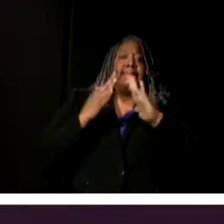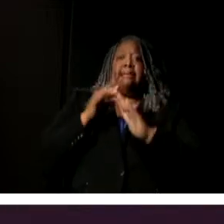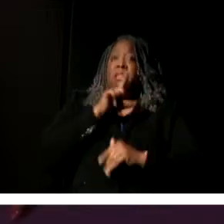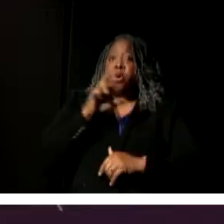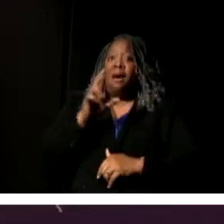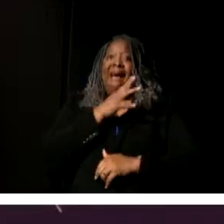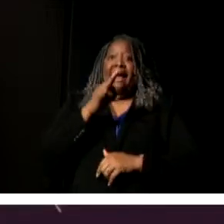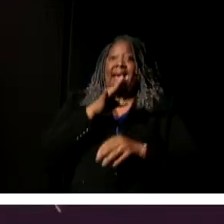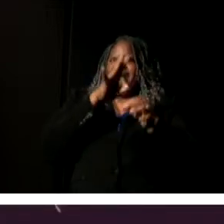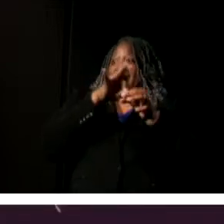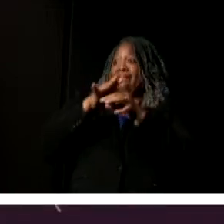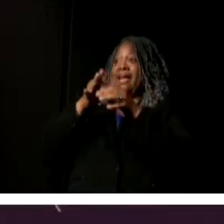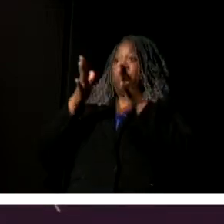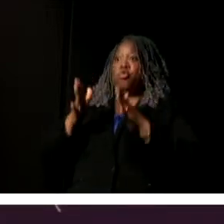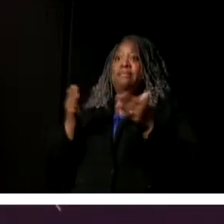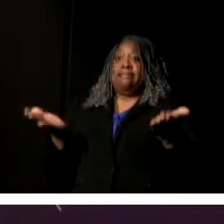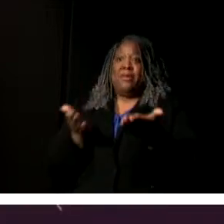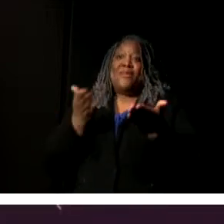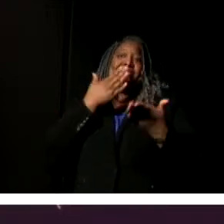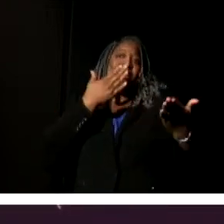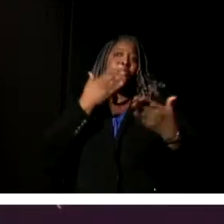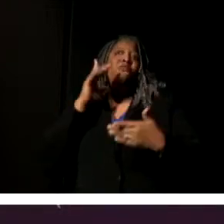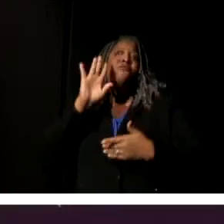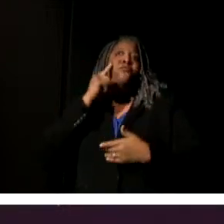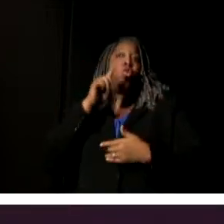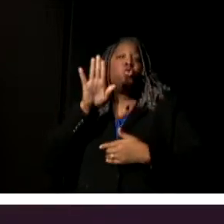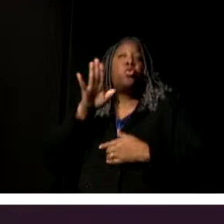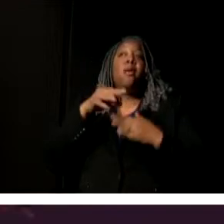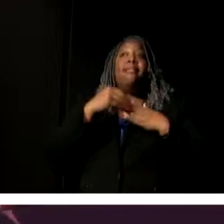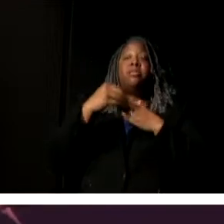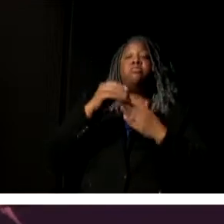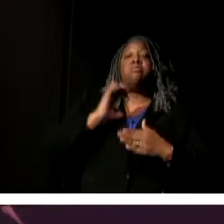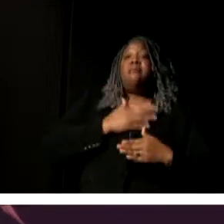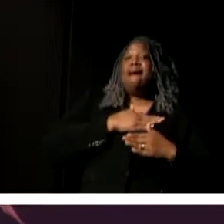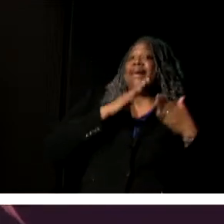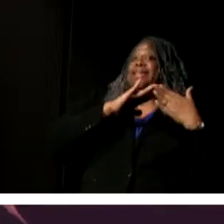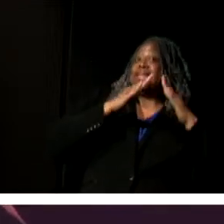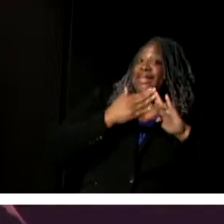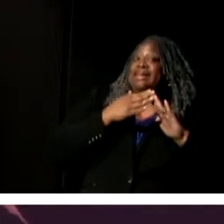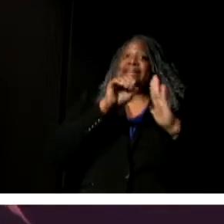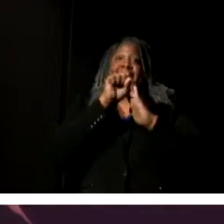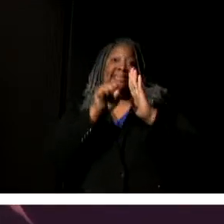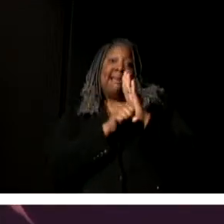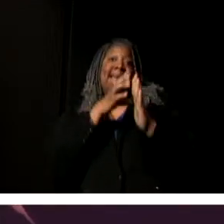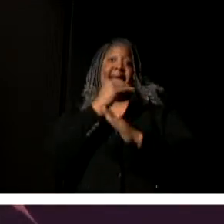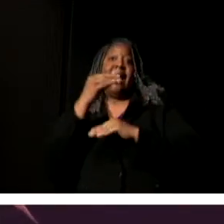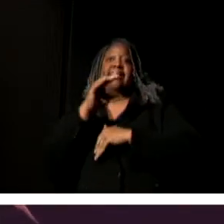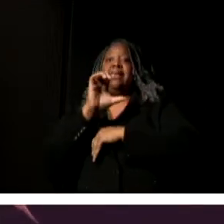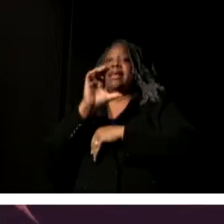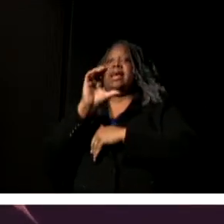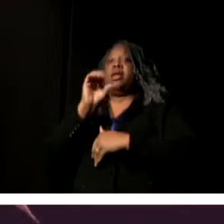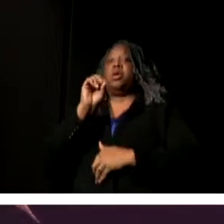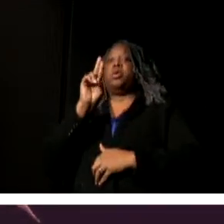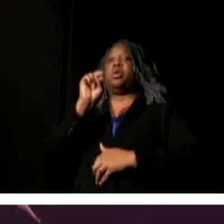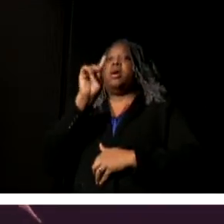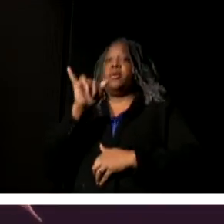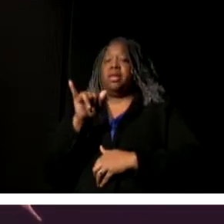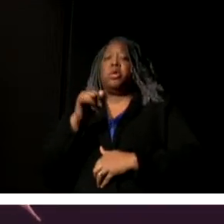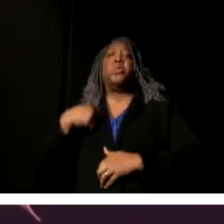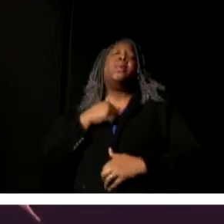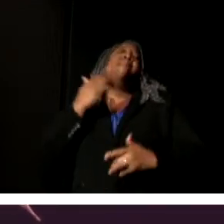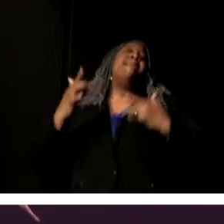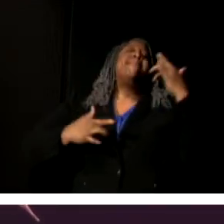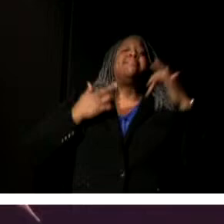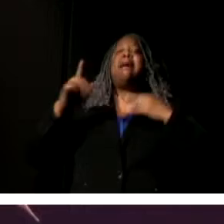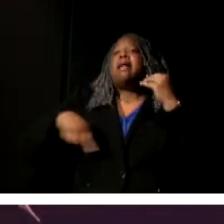the electeds in the room. We thank you for your leadership for our city, for our state, and for our county. We are excited